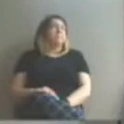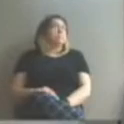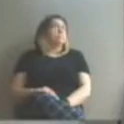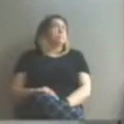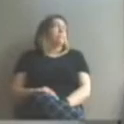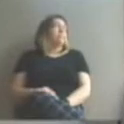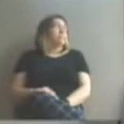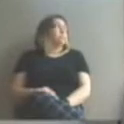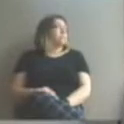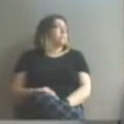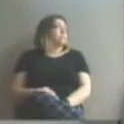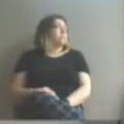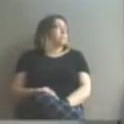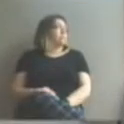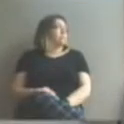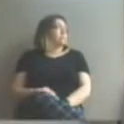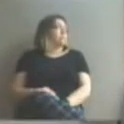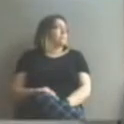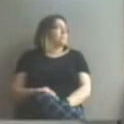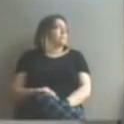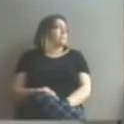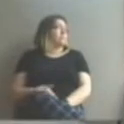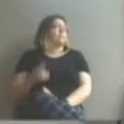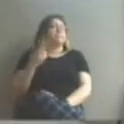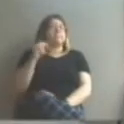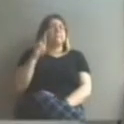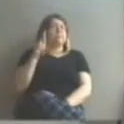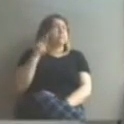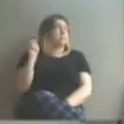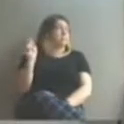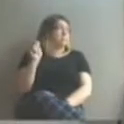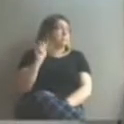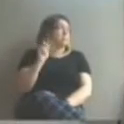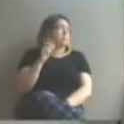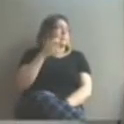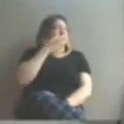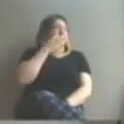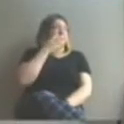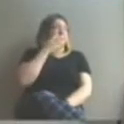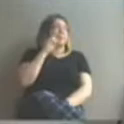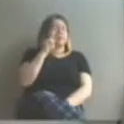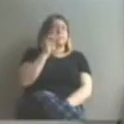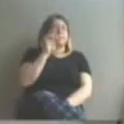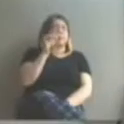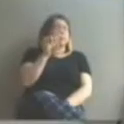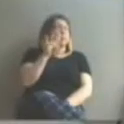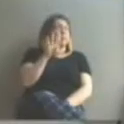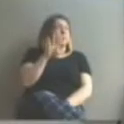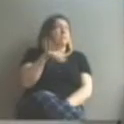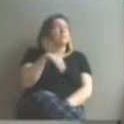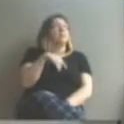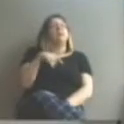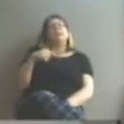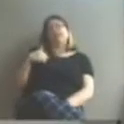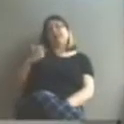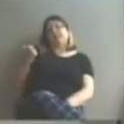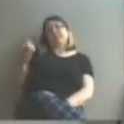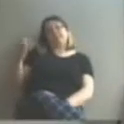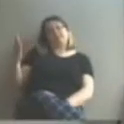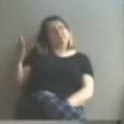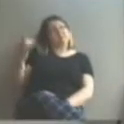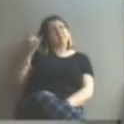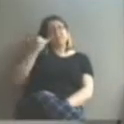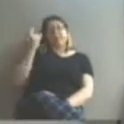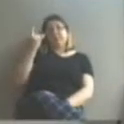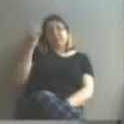Thank you. All right, Member Horn, then Member Cole, then Vice Chair Wilner. I would just suggest that if